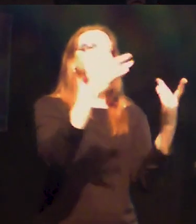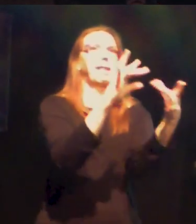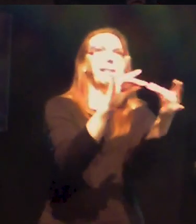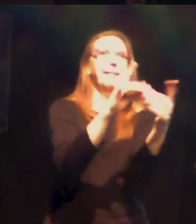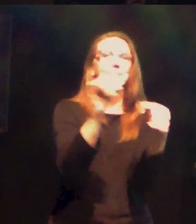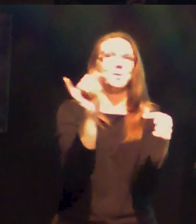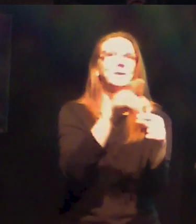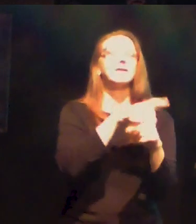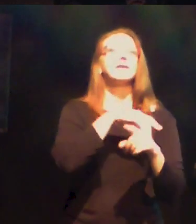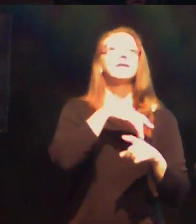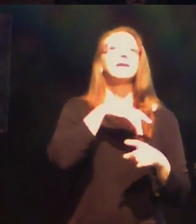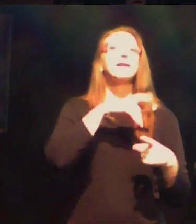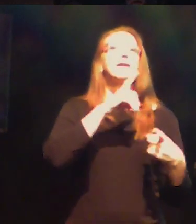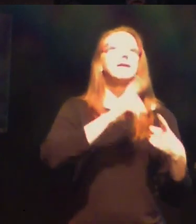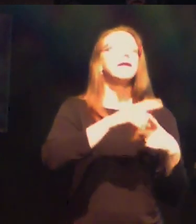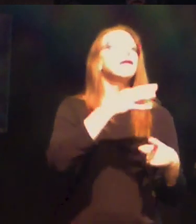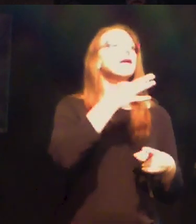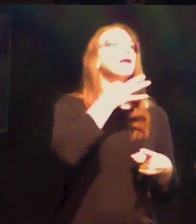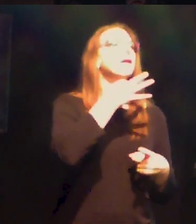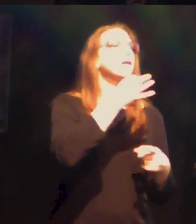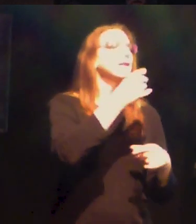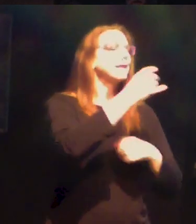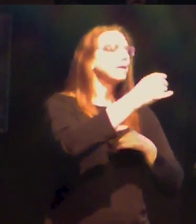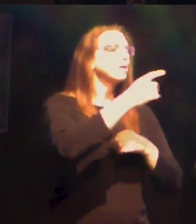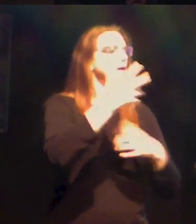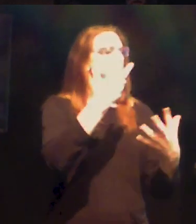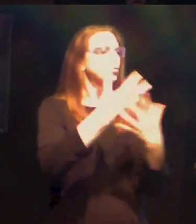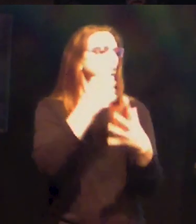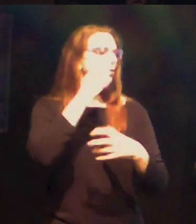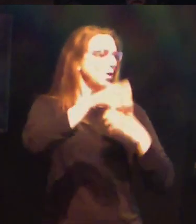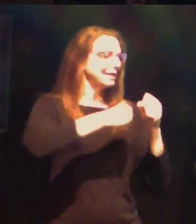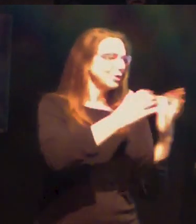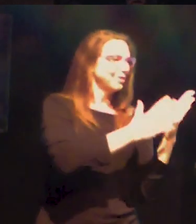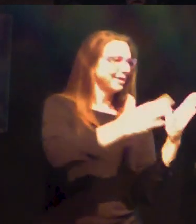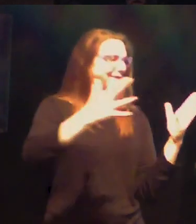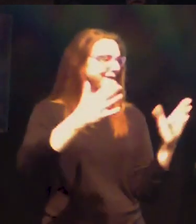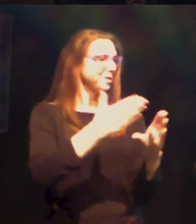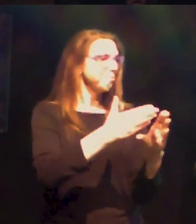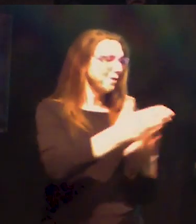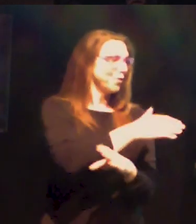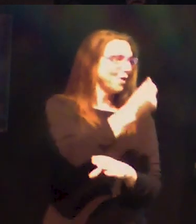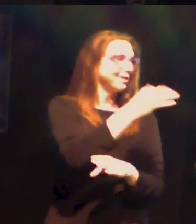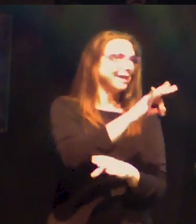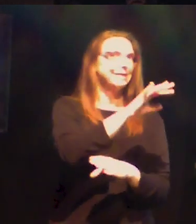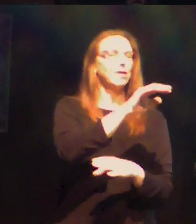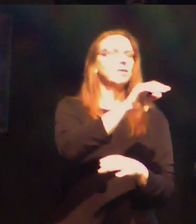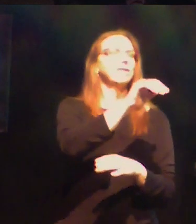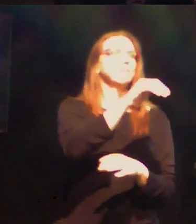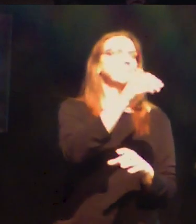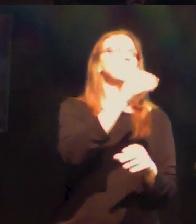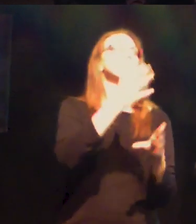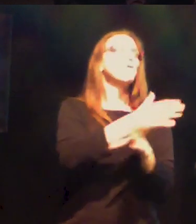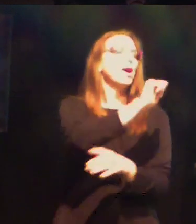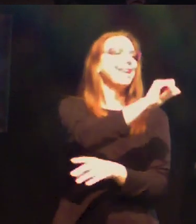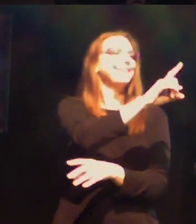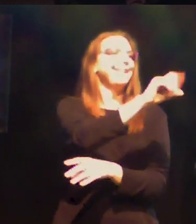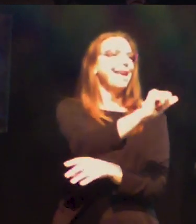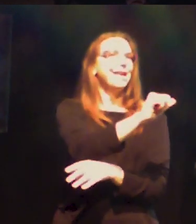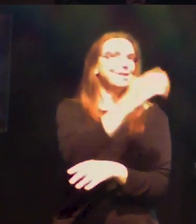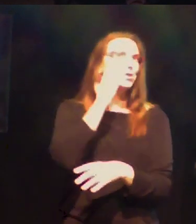also. What were the years that she was in prison? Was it pre-ADA? Do you know the